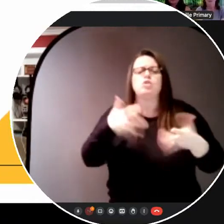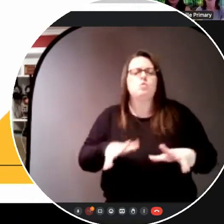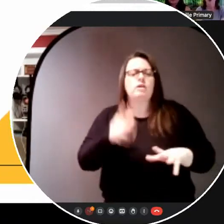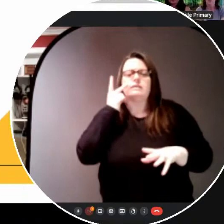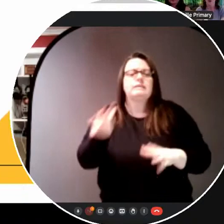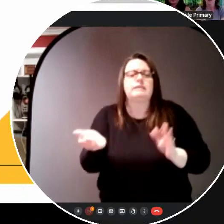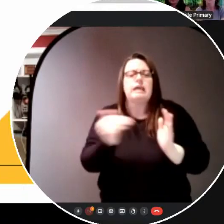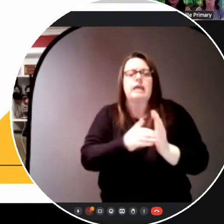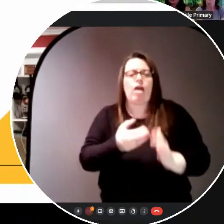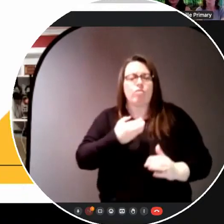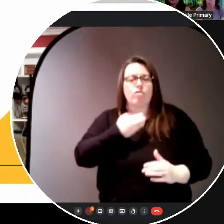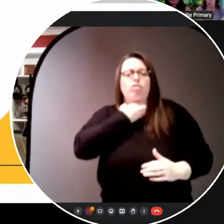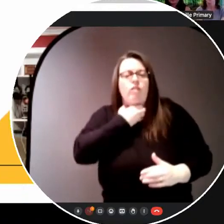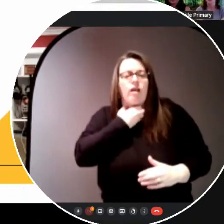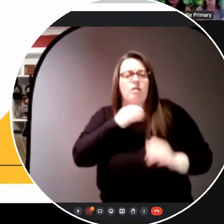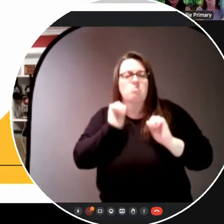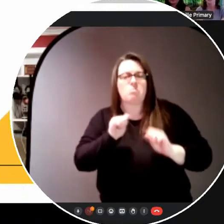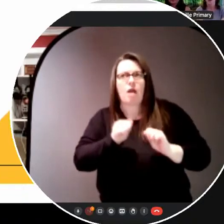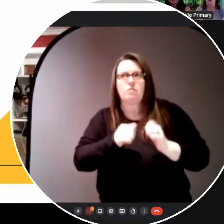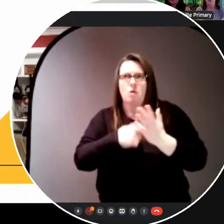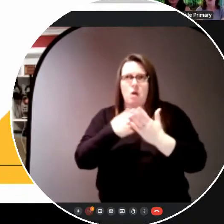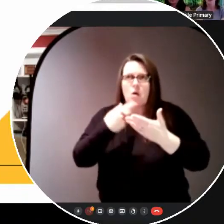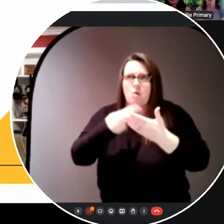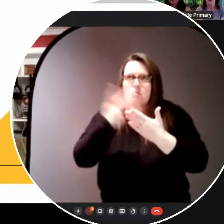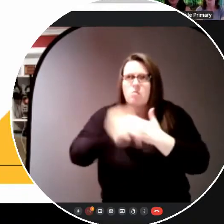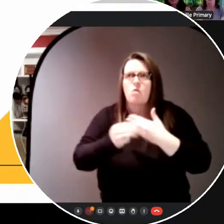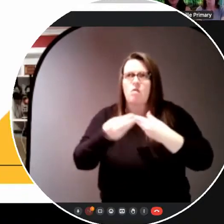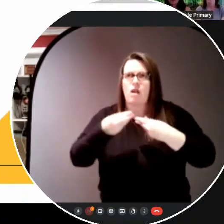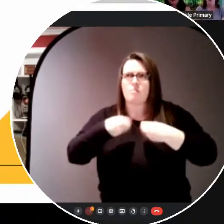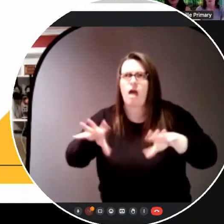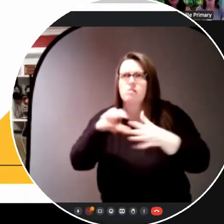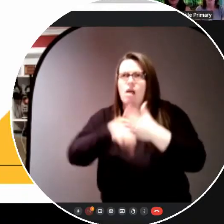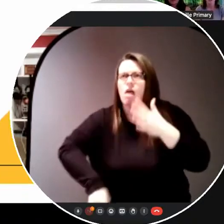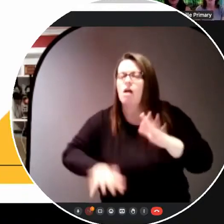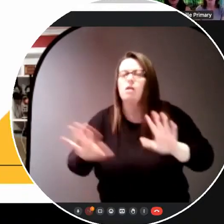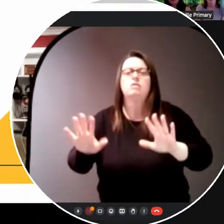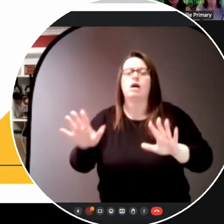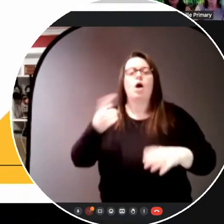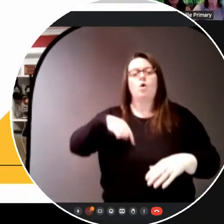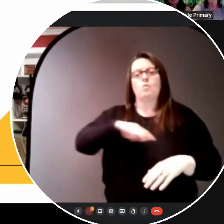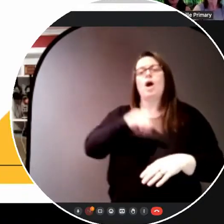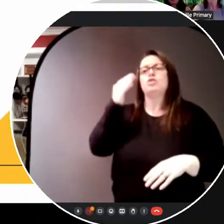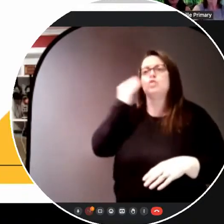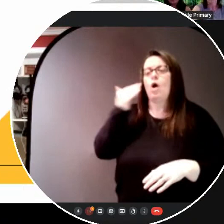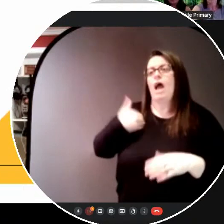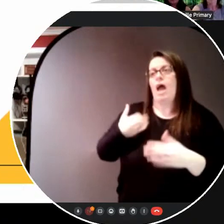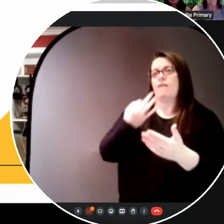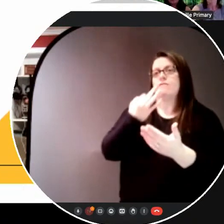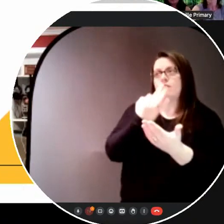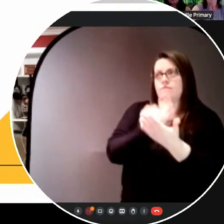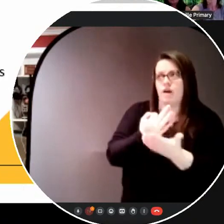are funds, there are policies, there is a need for our community, and that's why we're requesting this.